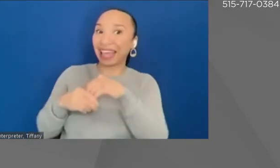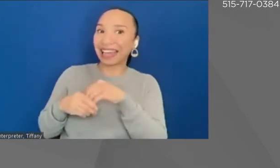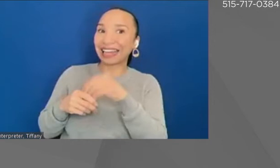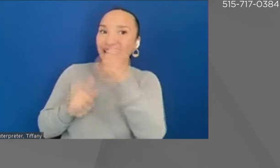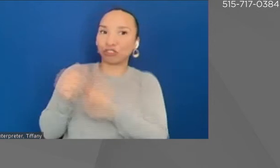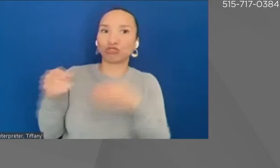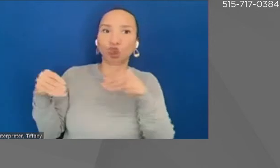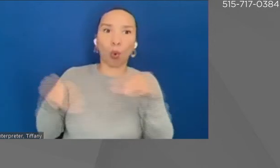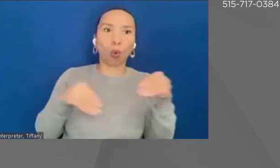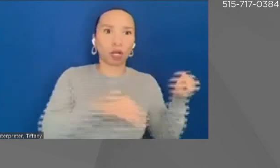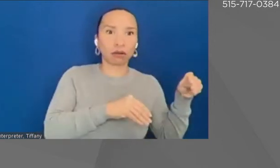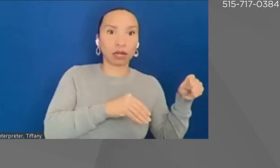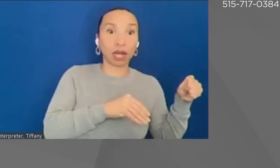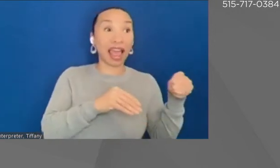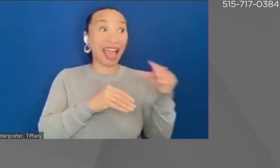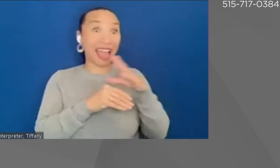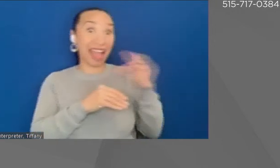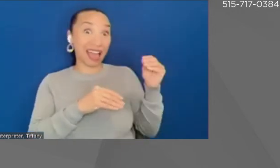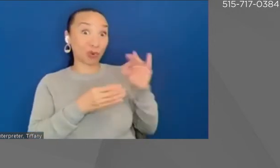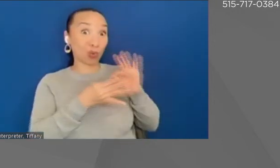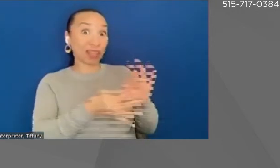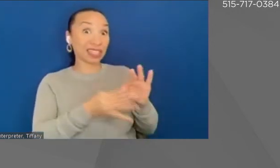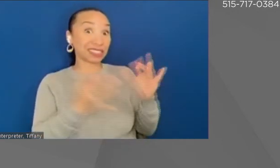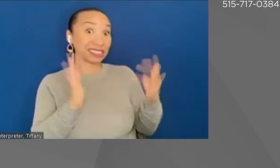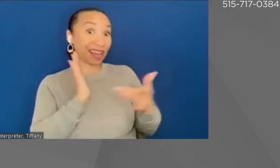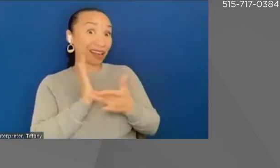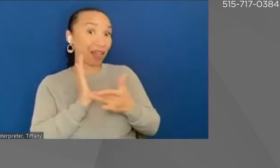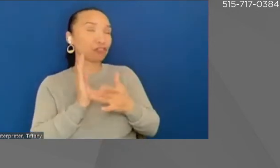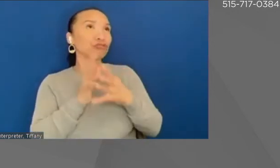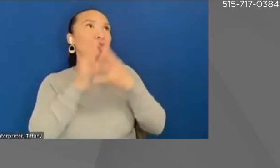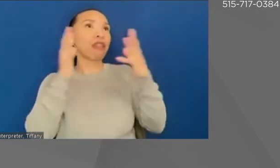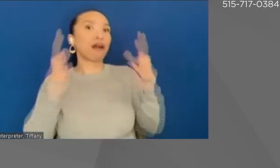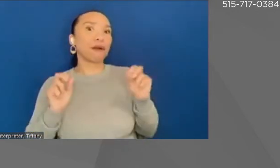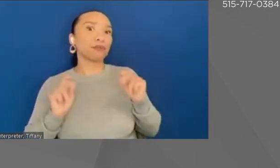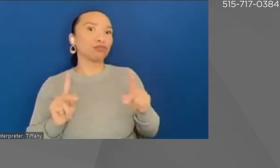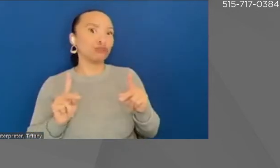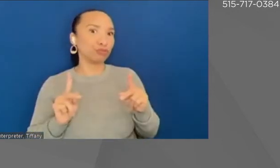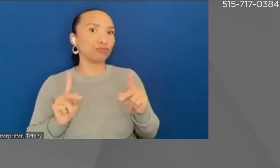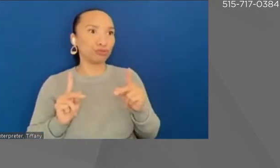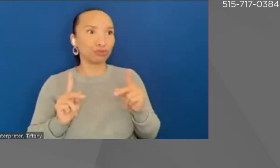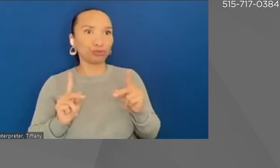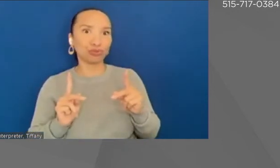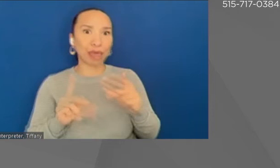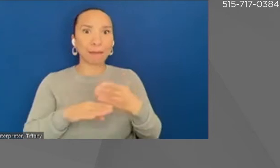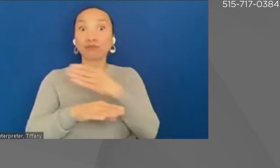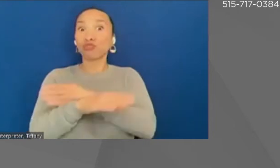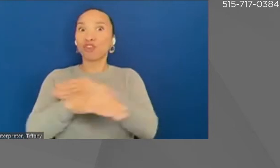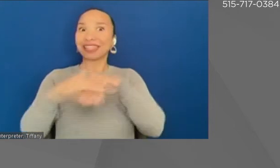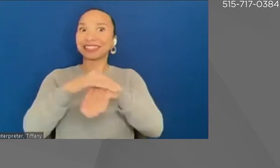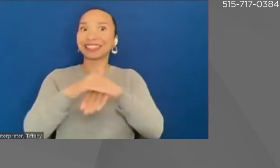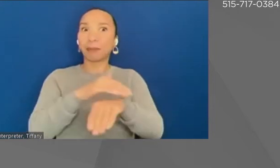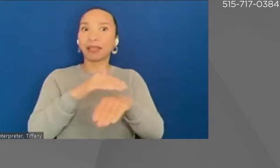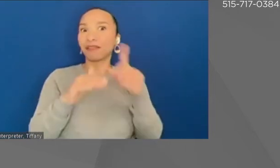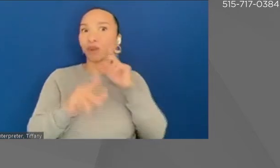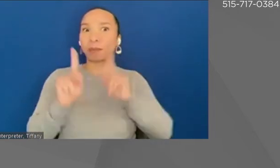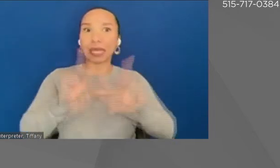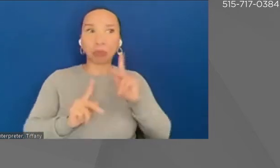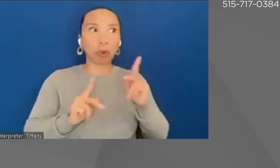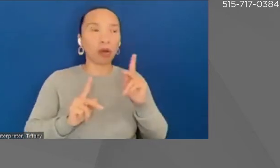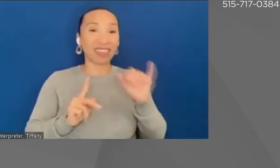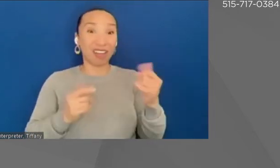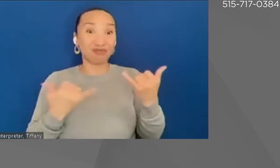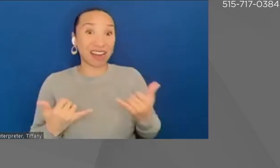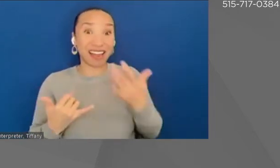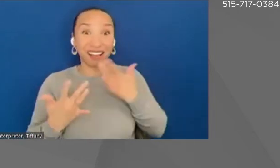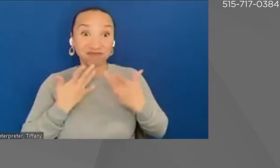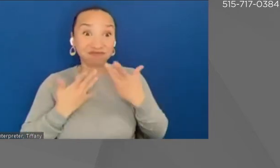there's a lot of opportunities to make things more accessible for the people who don't have access right now. Great,